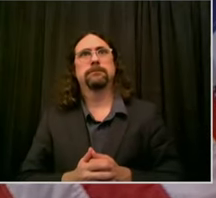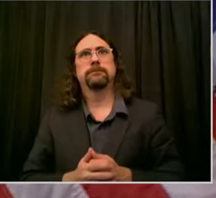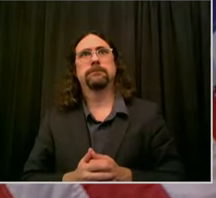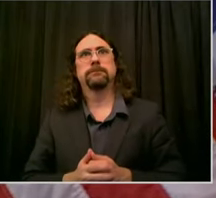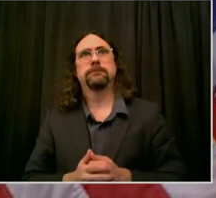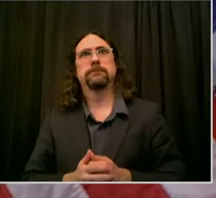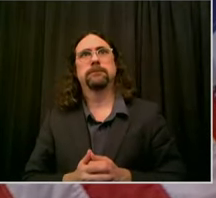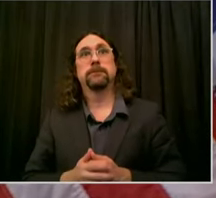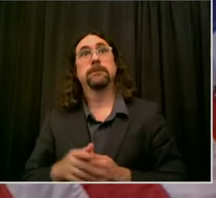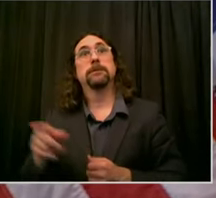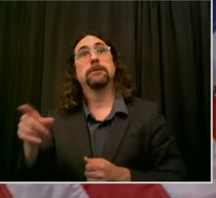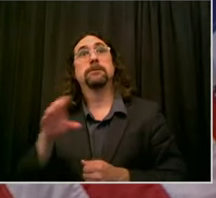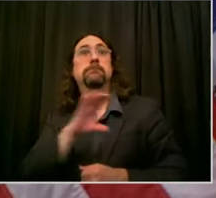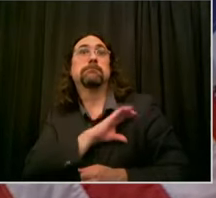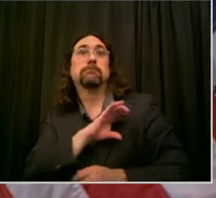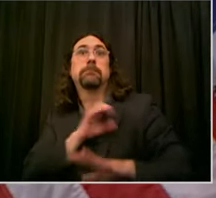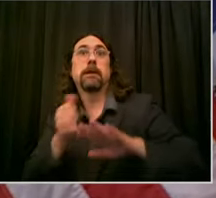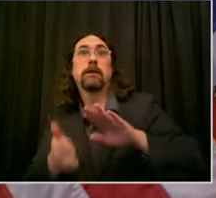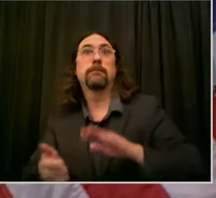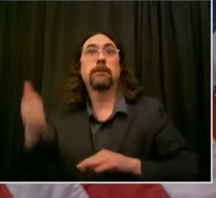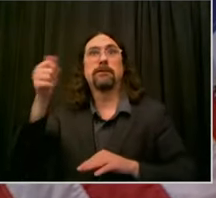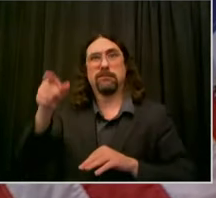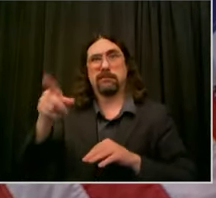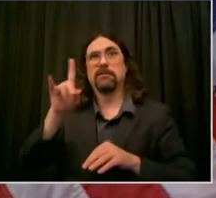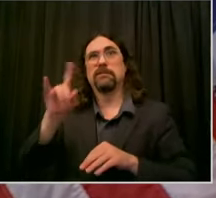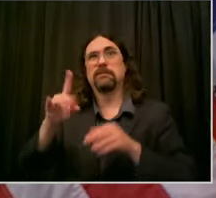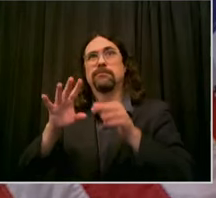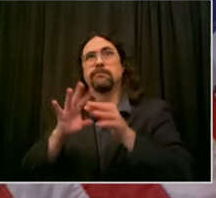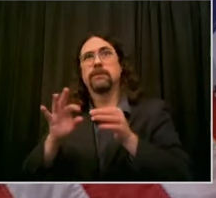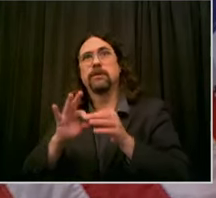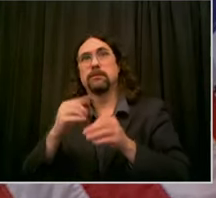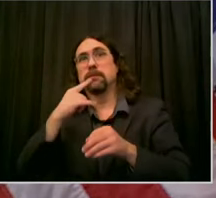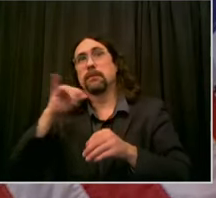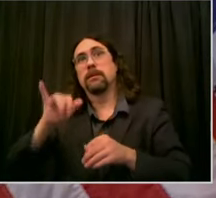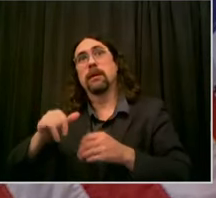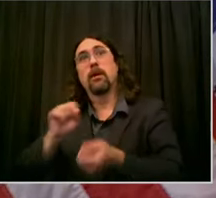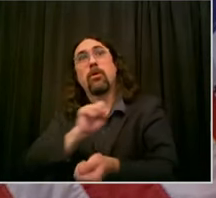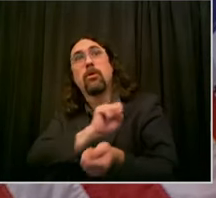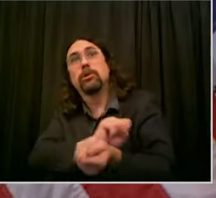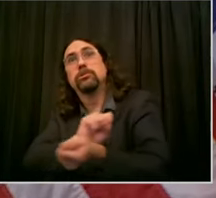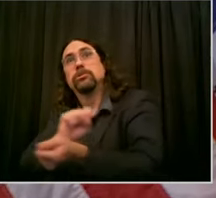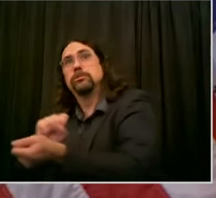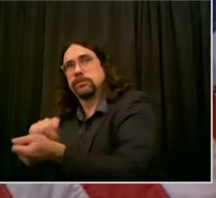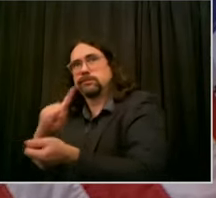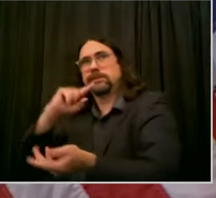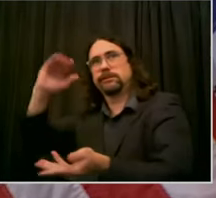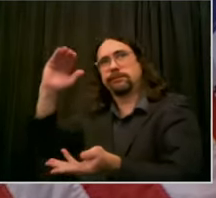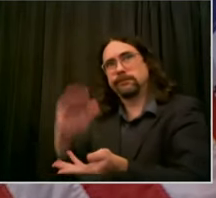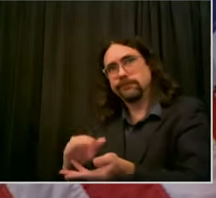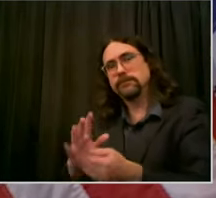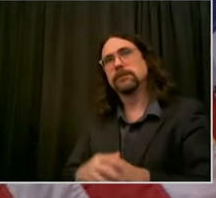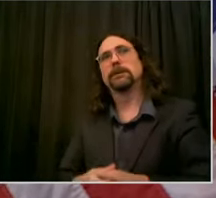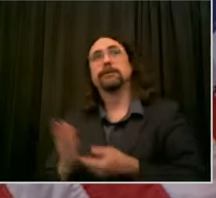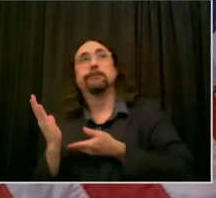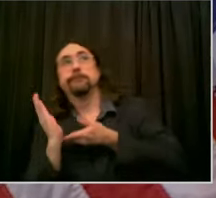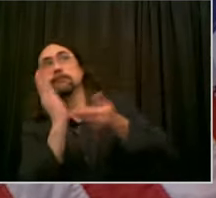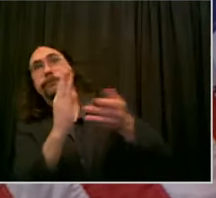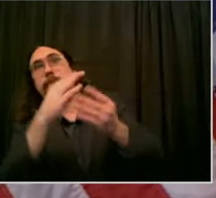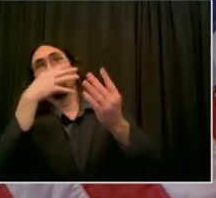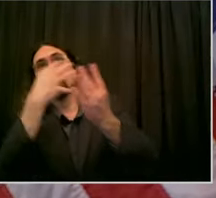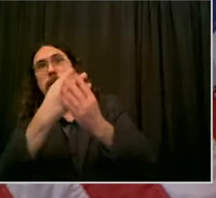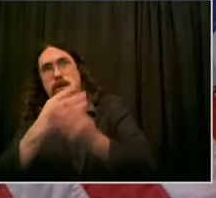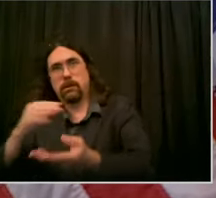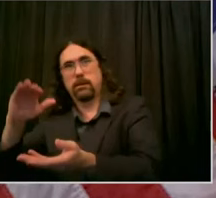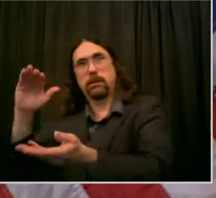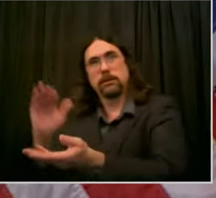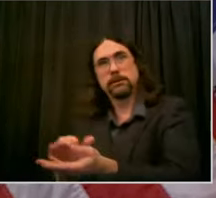of arrest, the reduction of incarceration. Again, the facts are the facts and the progress is the progress, and I'm going to keep saying it, and